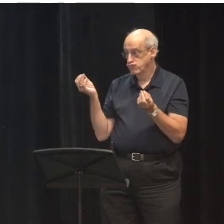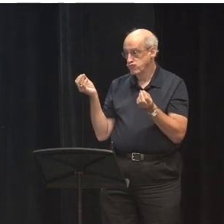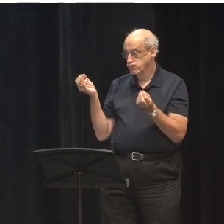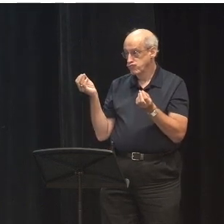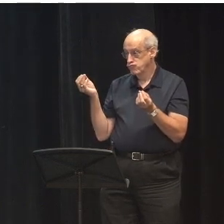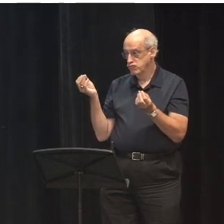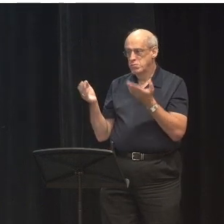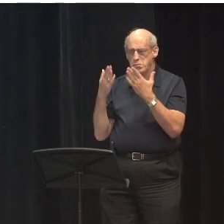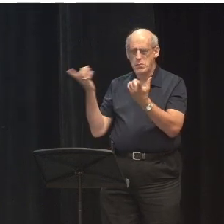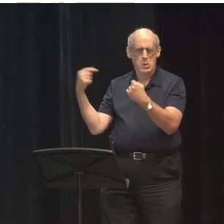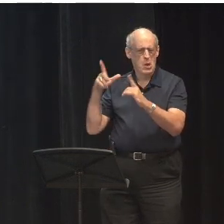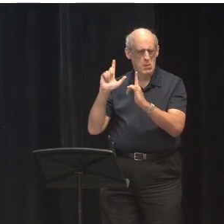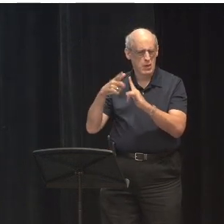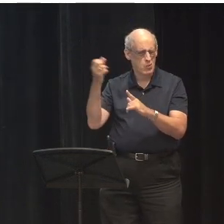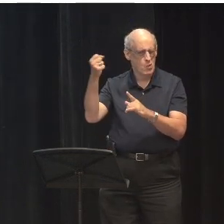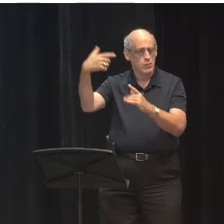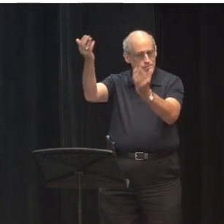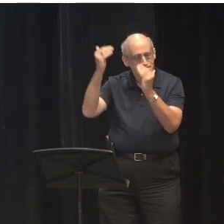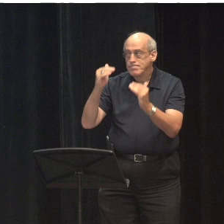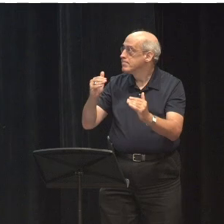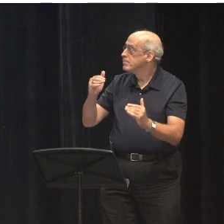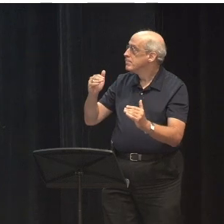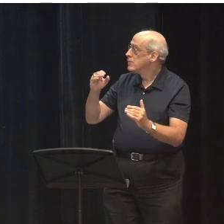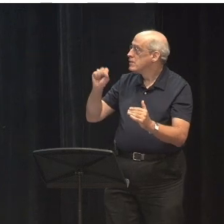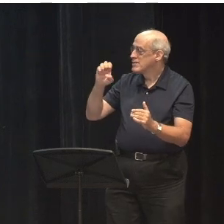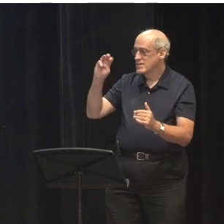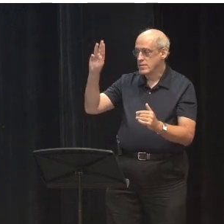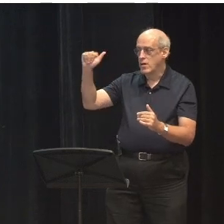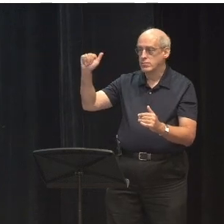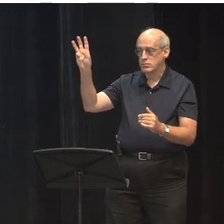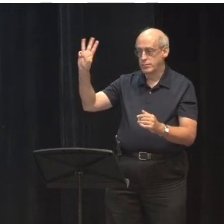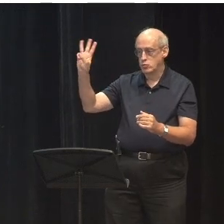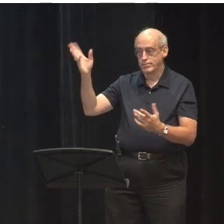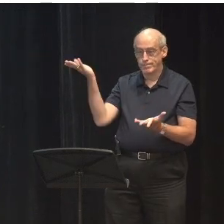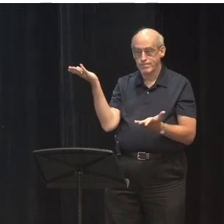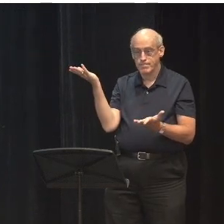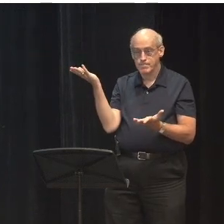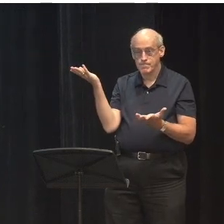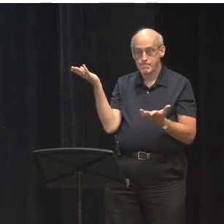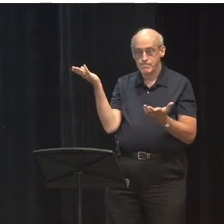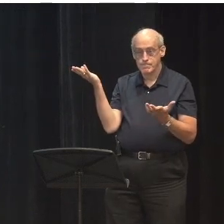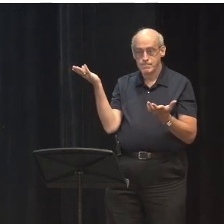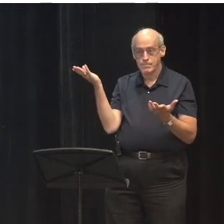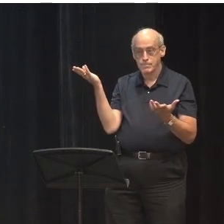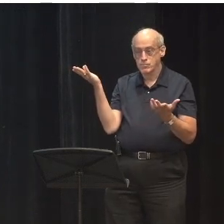All right, maybe Suzanne will join us a little later. Seema Mwadwa? Seema?